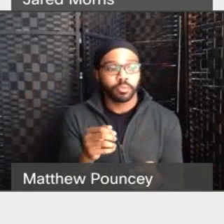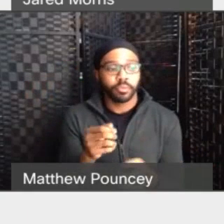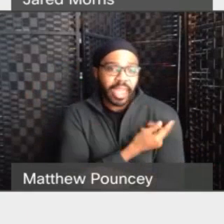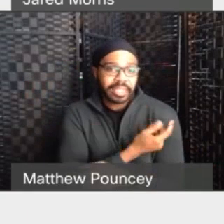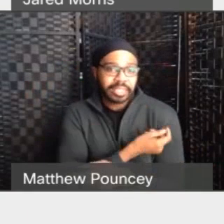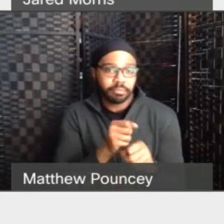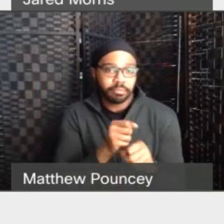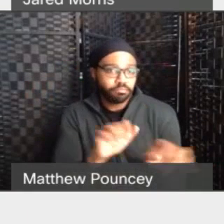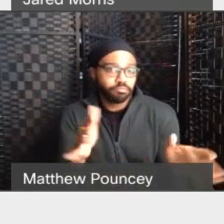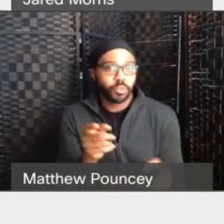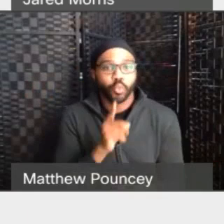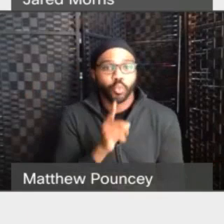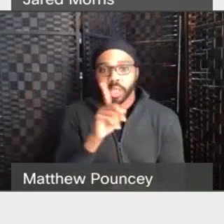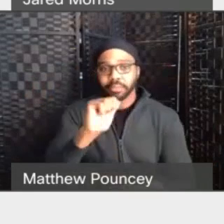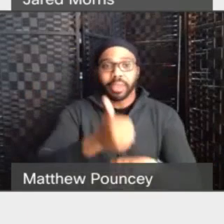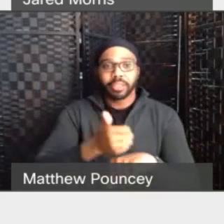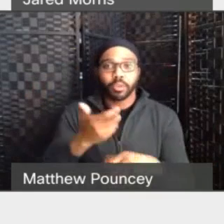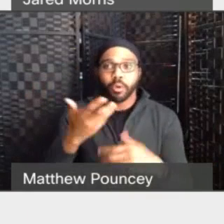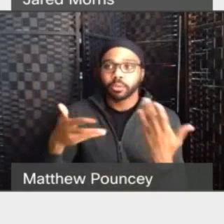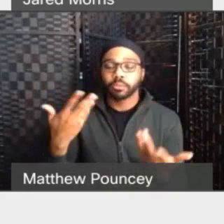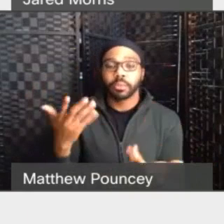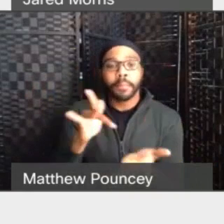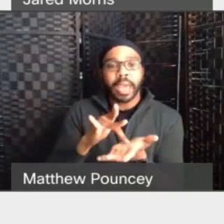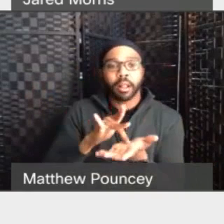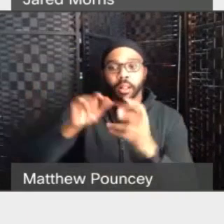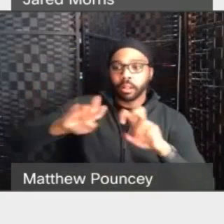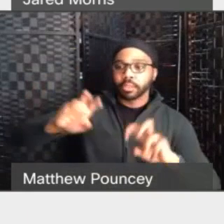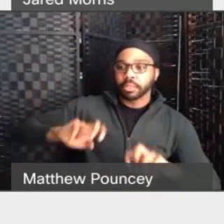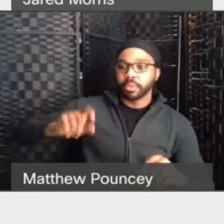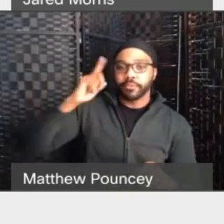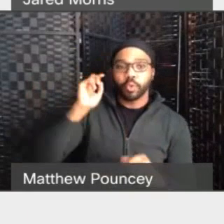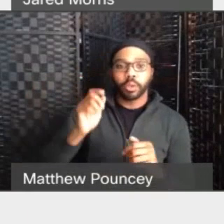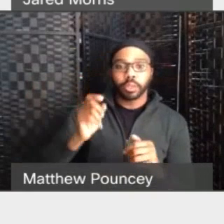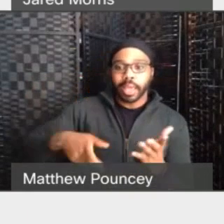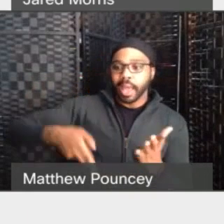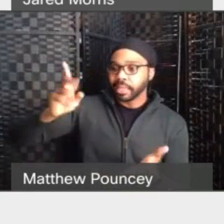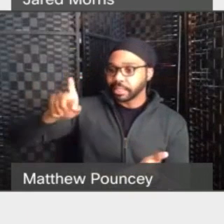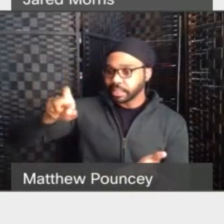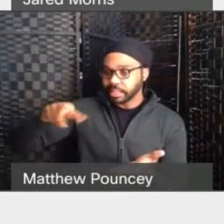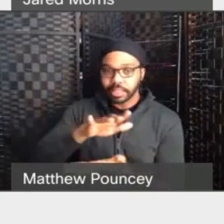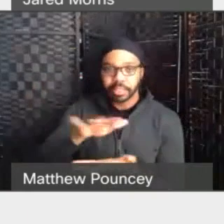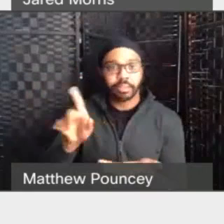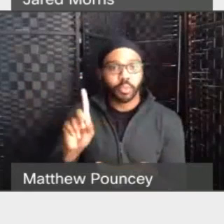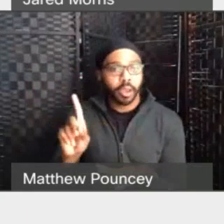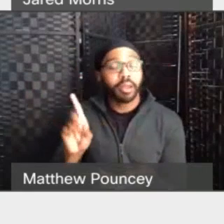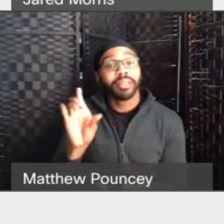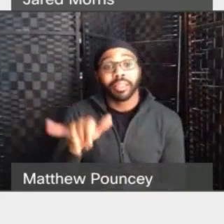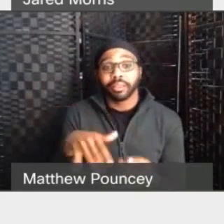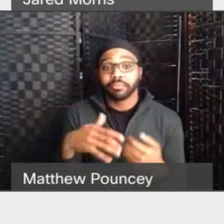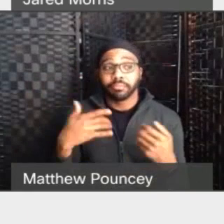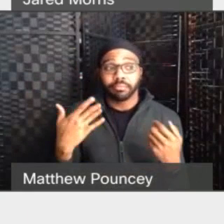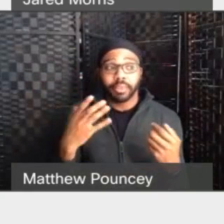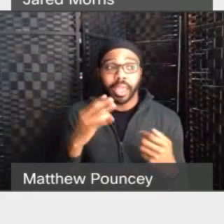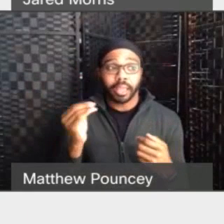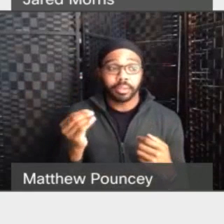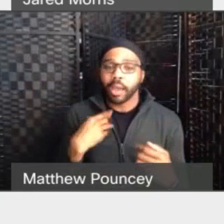it's really based on sort of the medical assessment of the highest need. And then beyond that, I'll say this